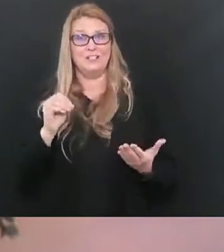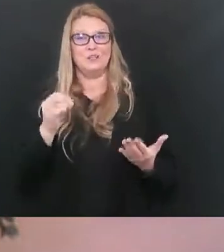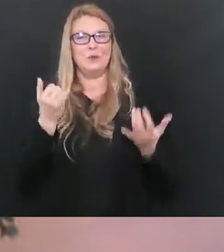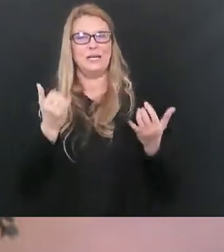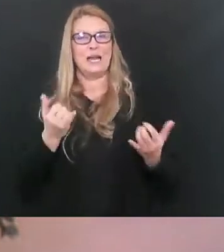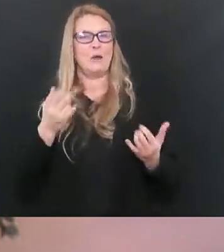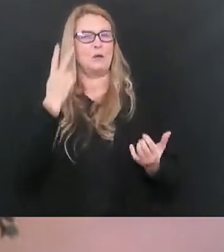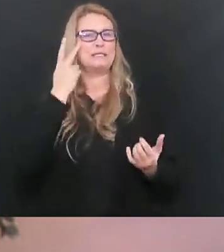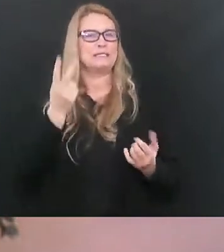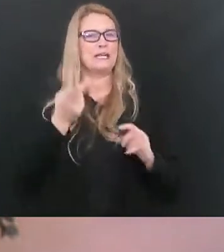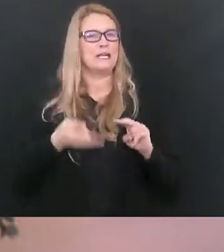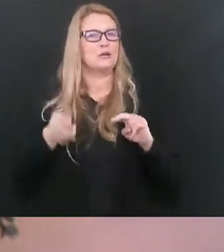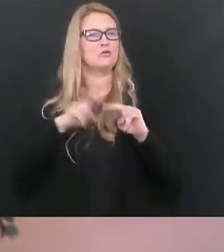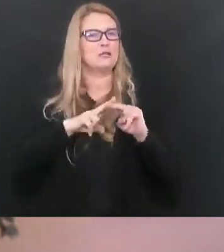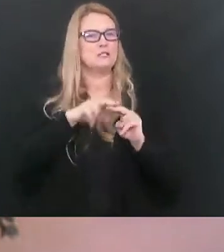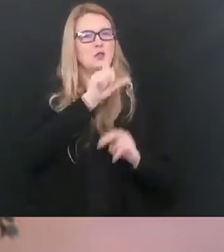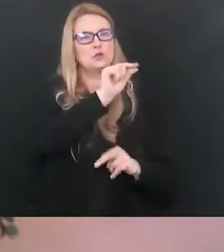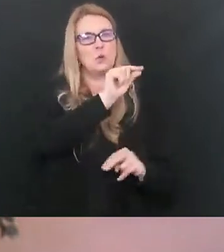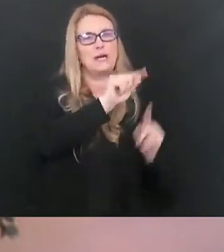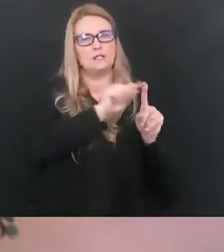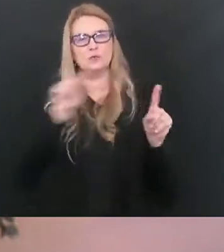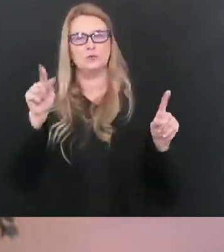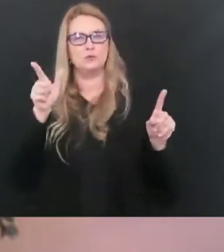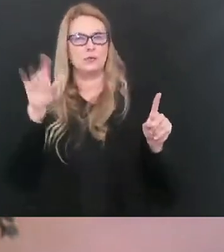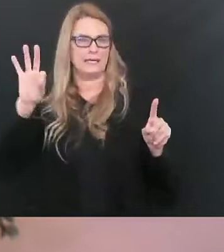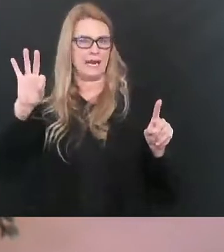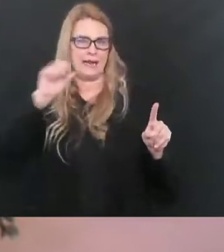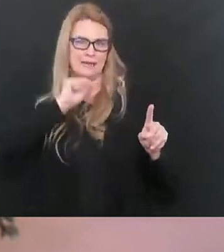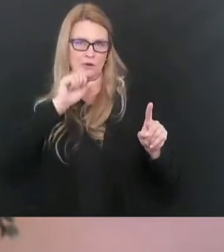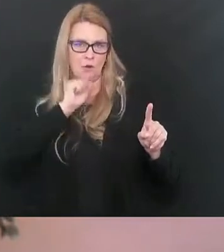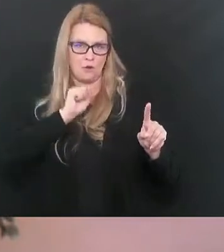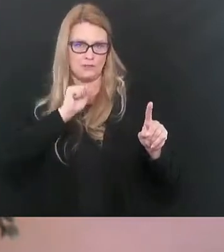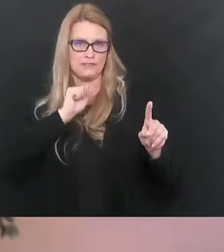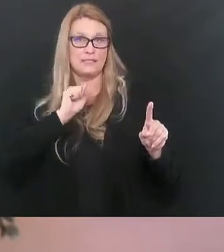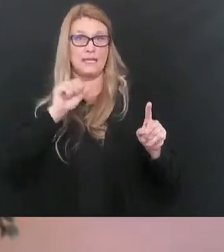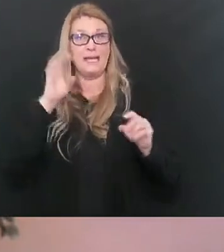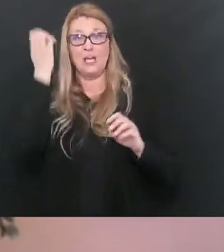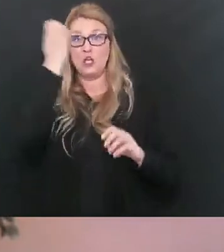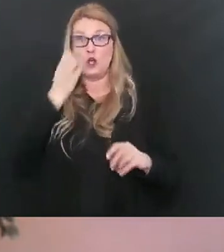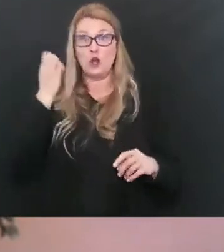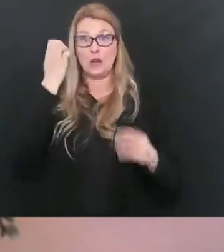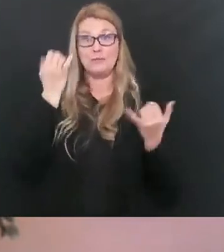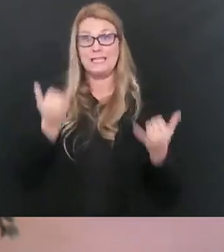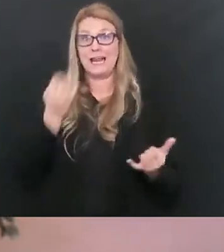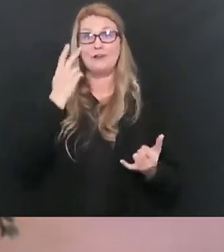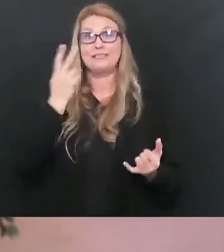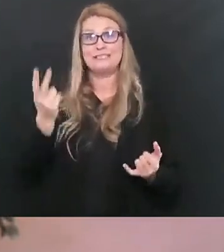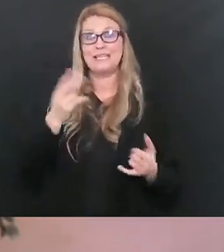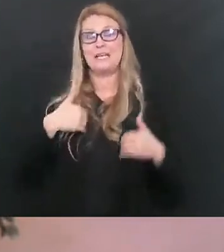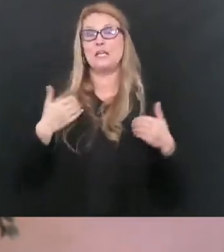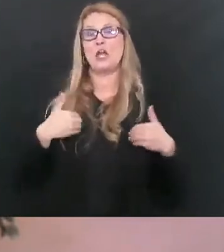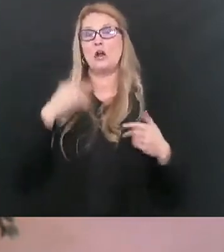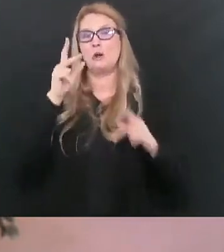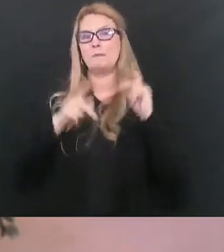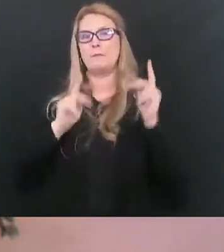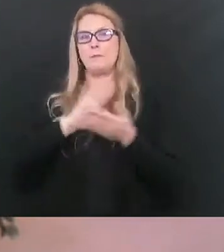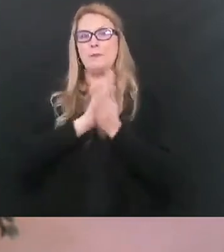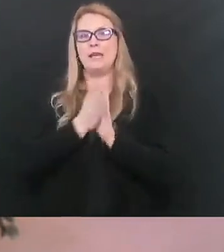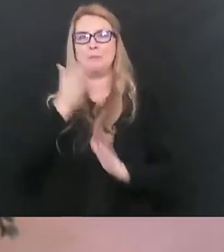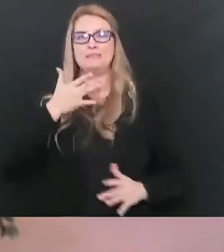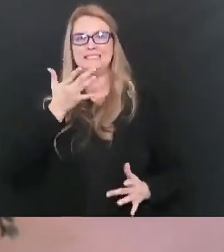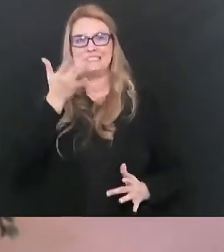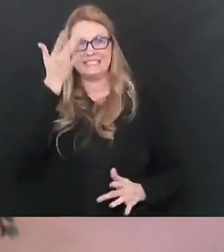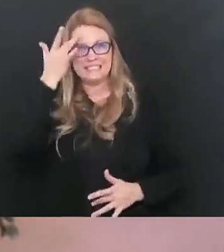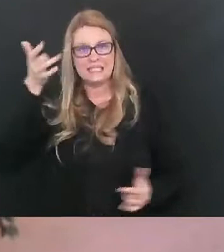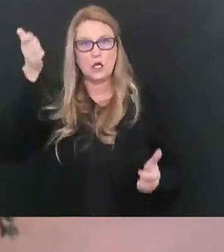of an increase in our 20 to 29-year-old group. And in Europe, we have started to see younger people get sicker with this